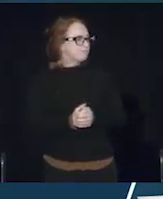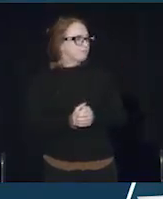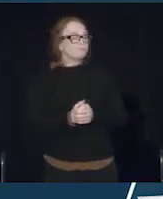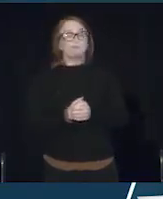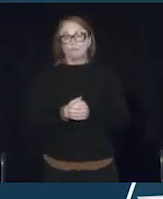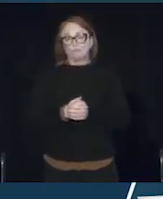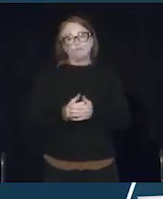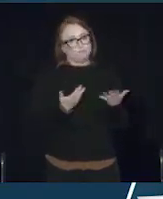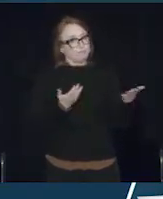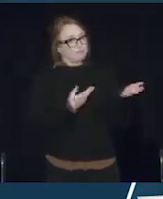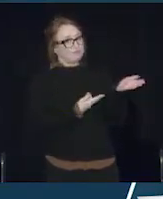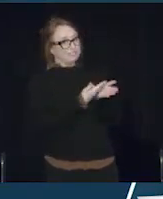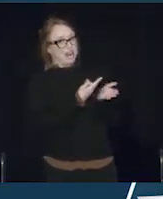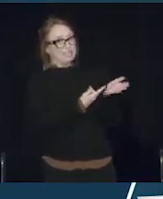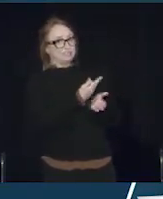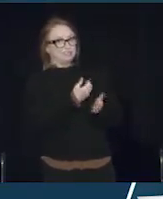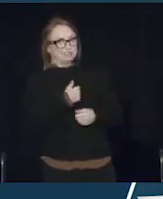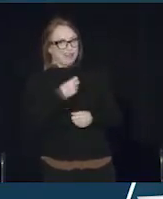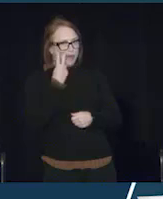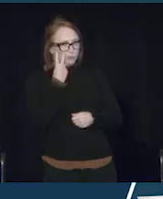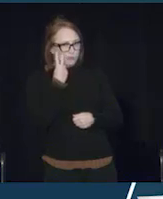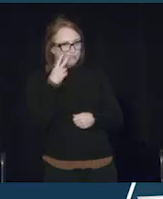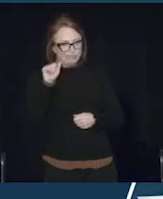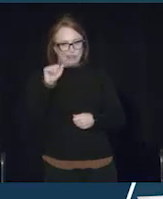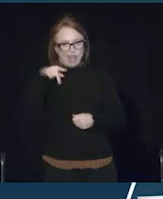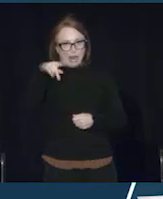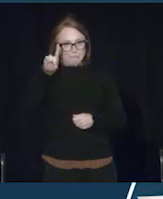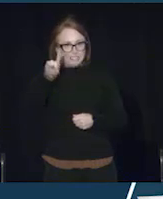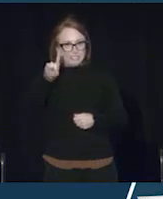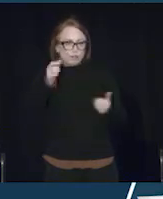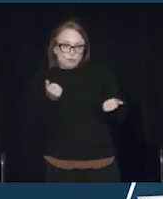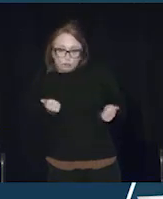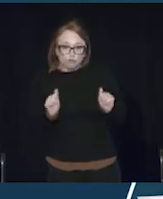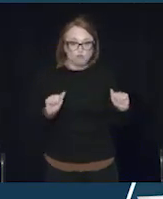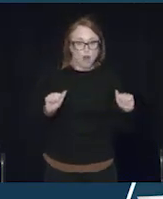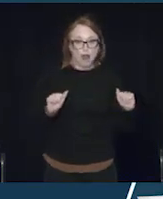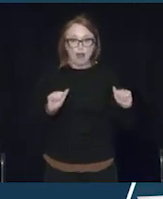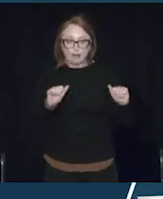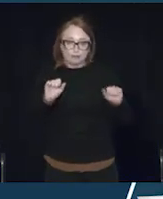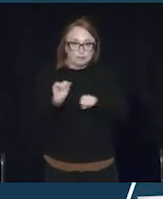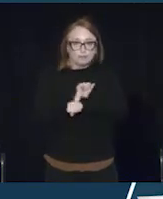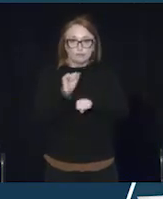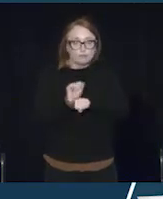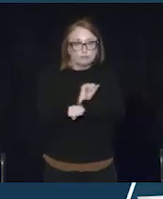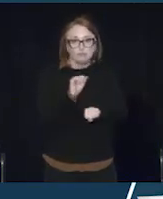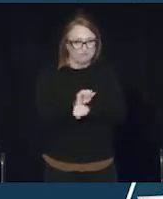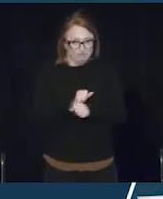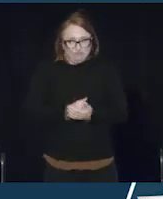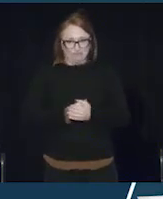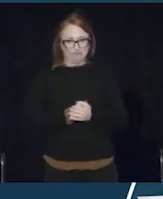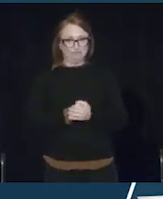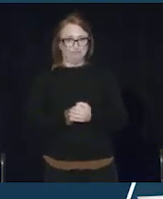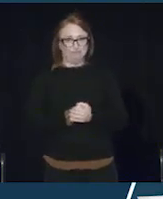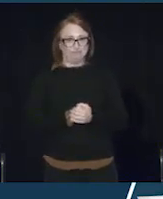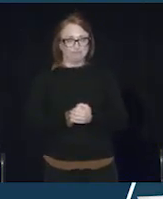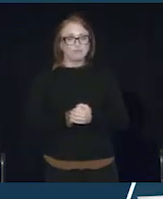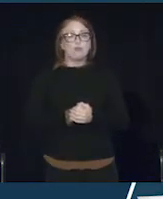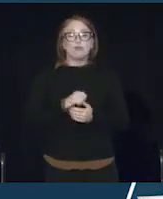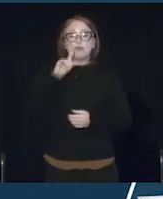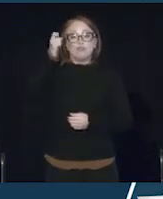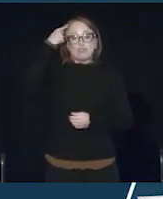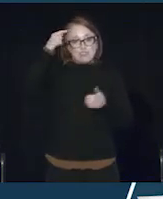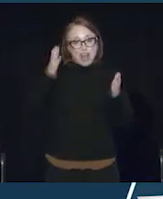I don't see APD making any effort whatsoever. The governor has been